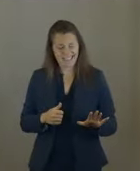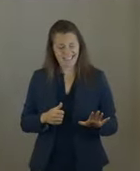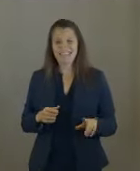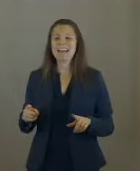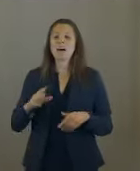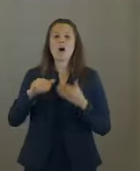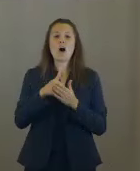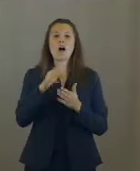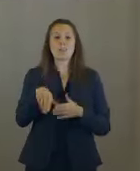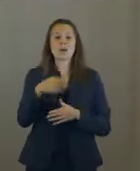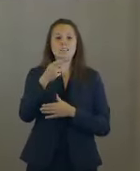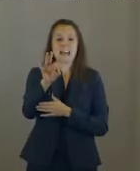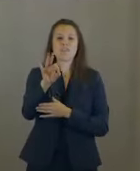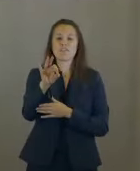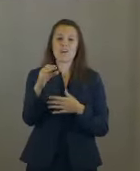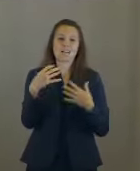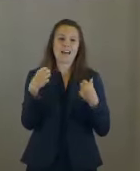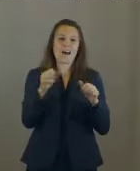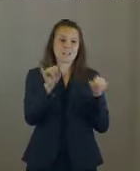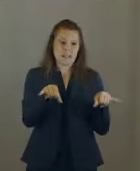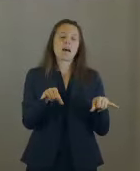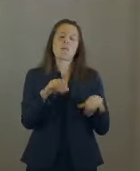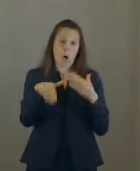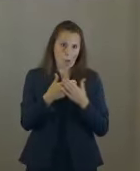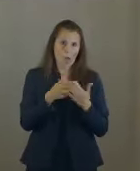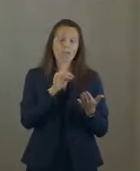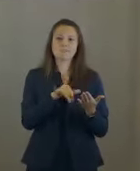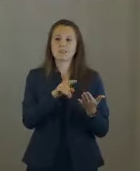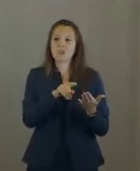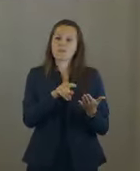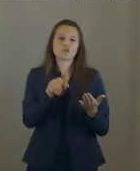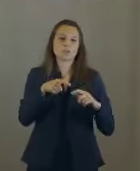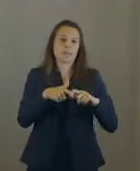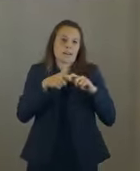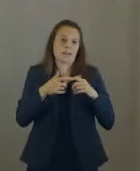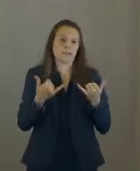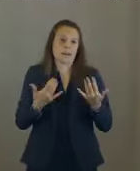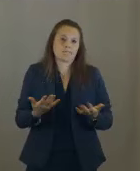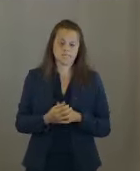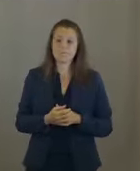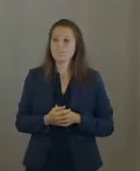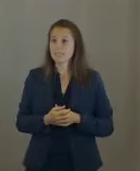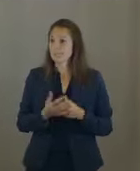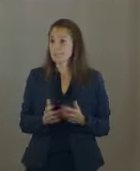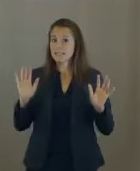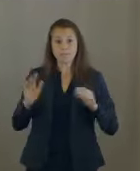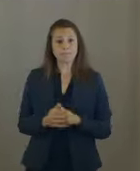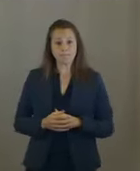of those are Henry Ford Health System enforcement actions, and so those are just pending right now. And so that's